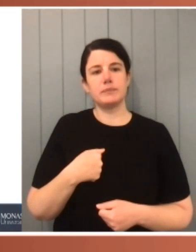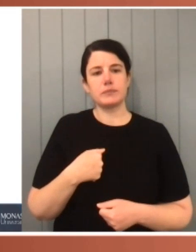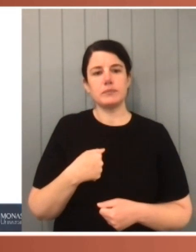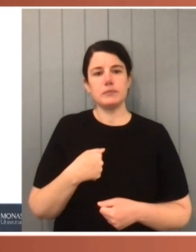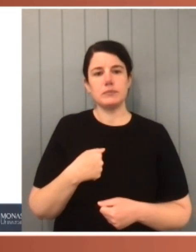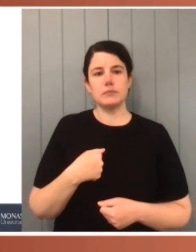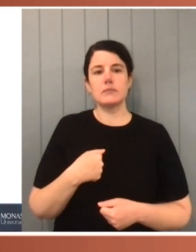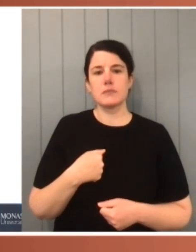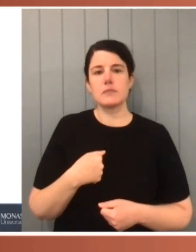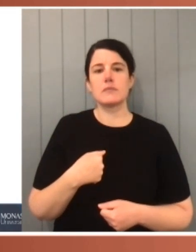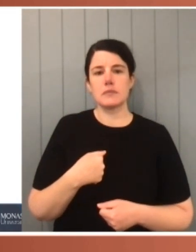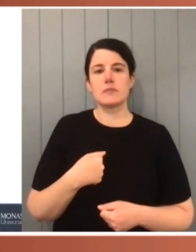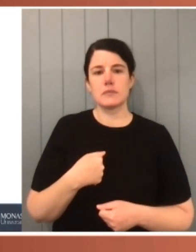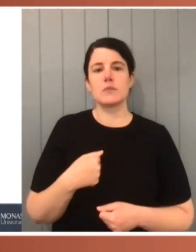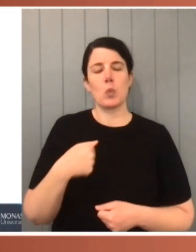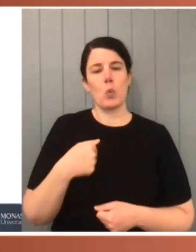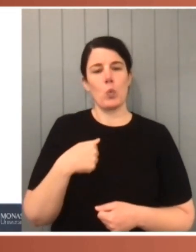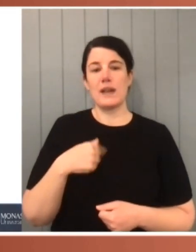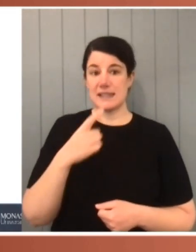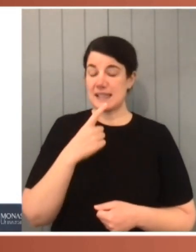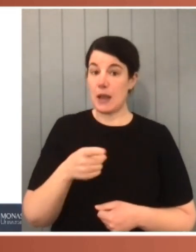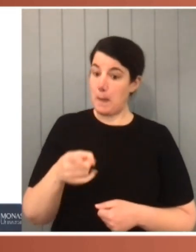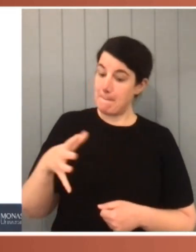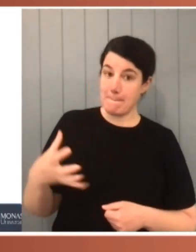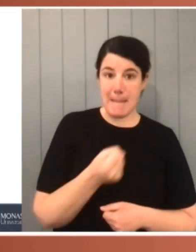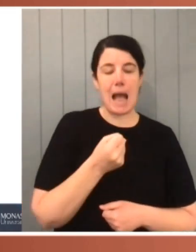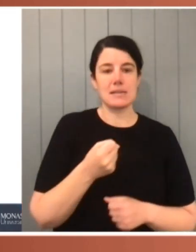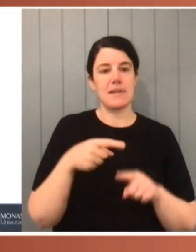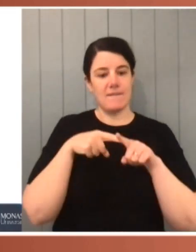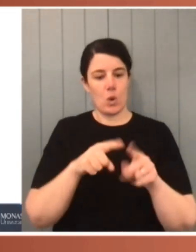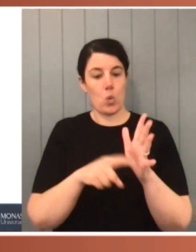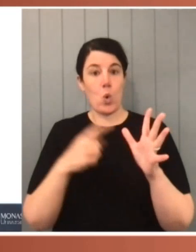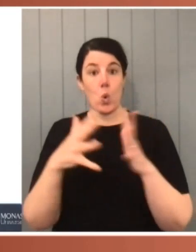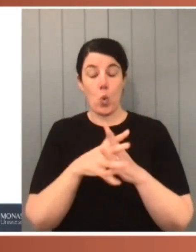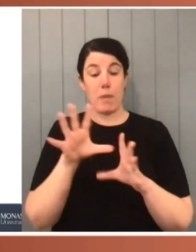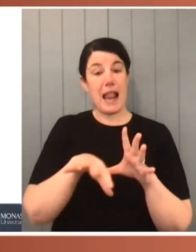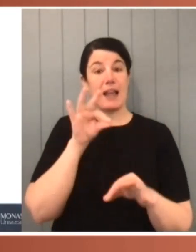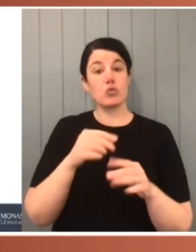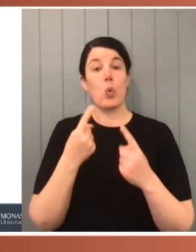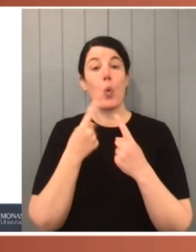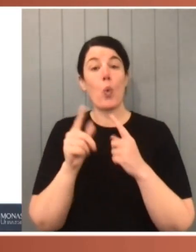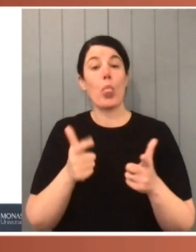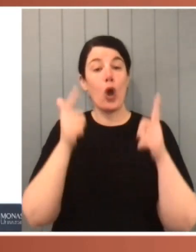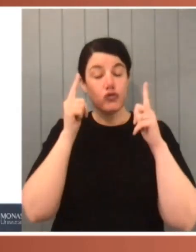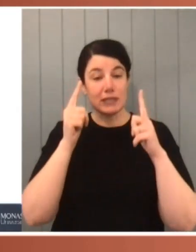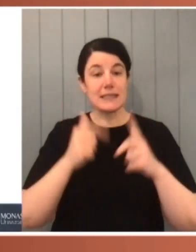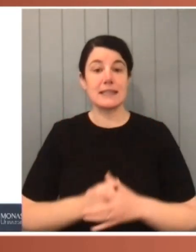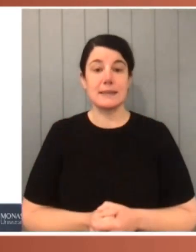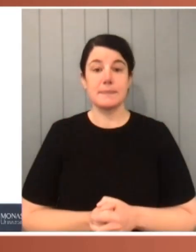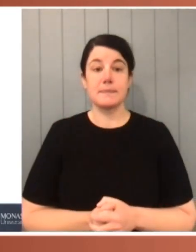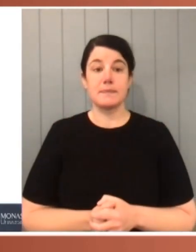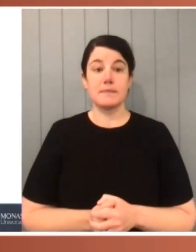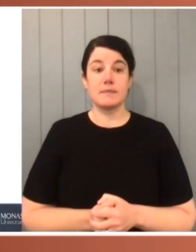operation. Compulsory voting is enforced by electoral authorities, albeit leniently, has been